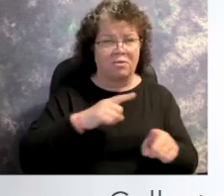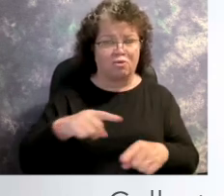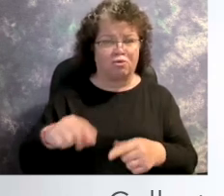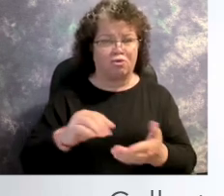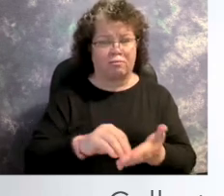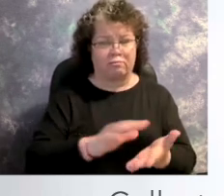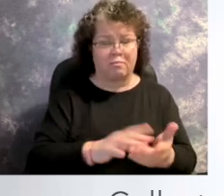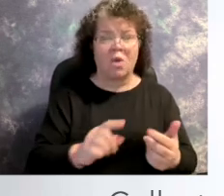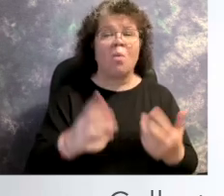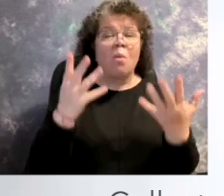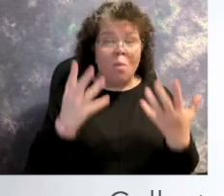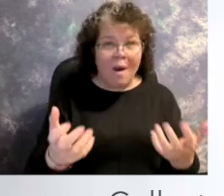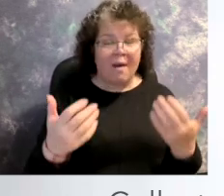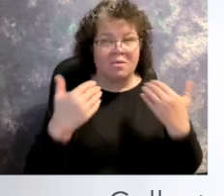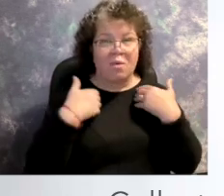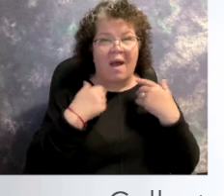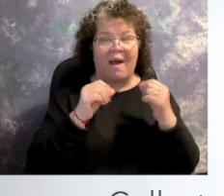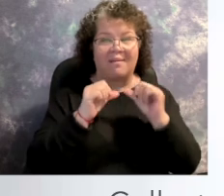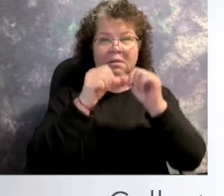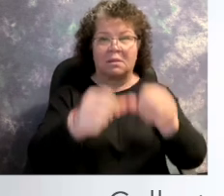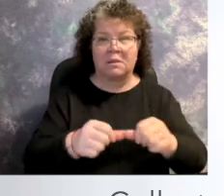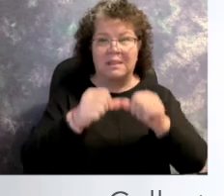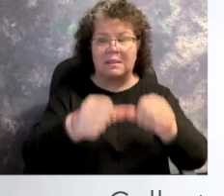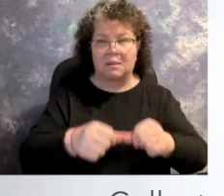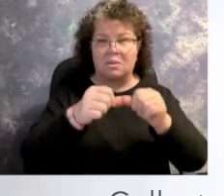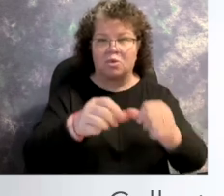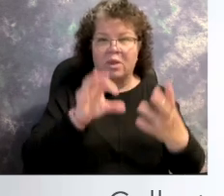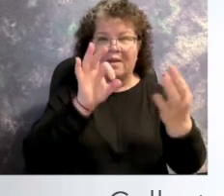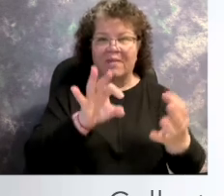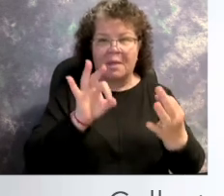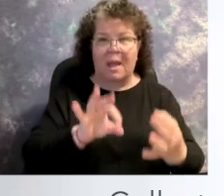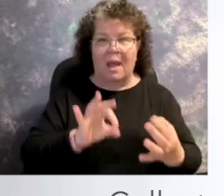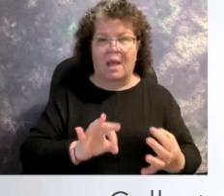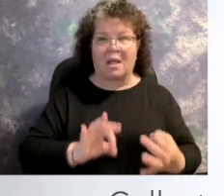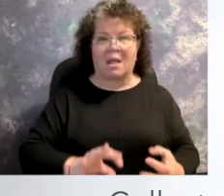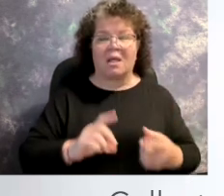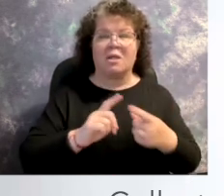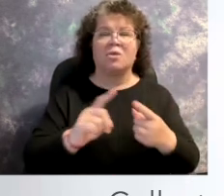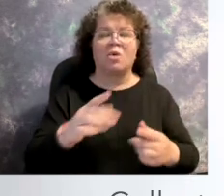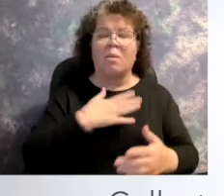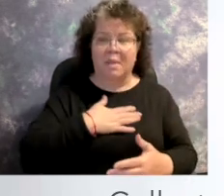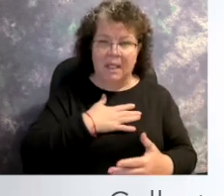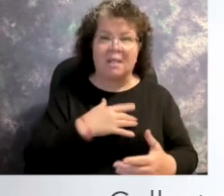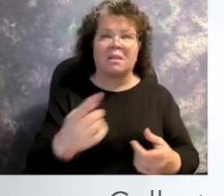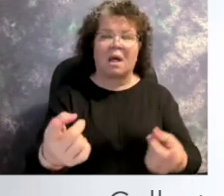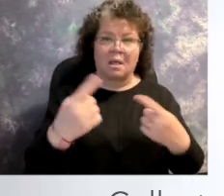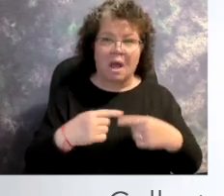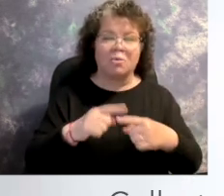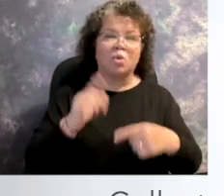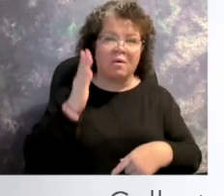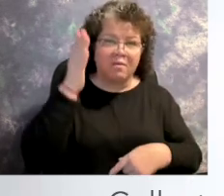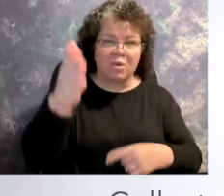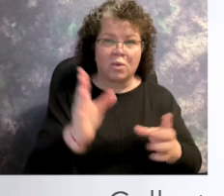have continuous feedback from today's participants. So please feel free to email us or attend any of our future events